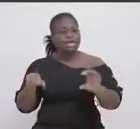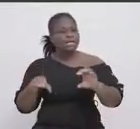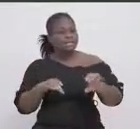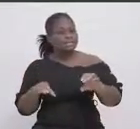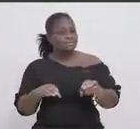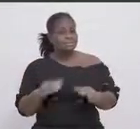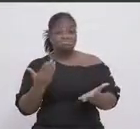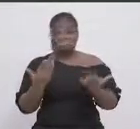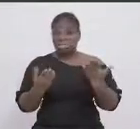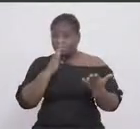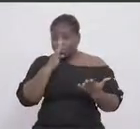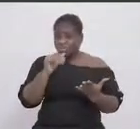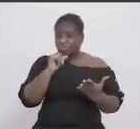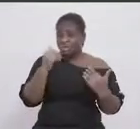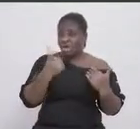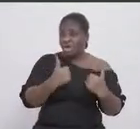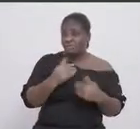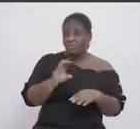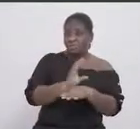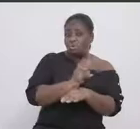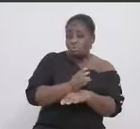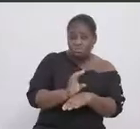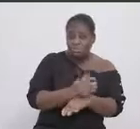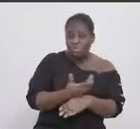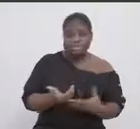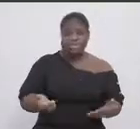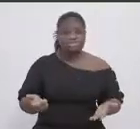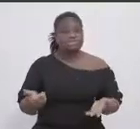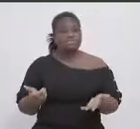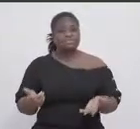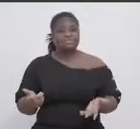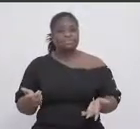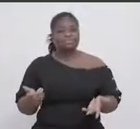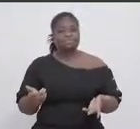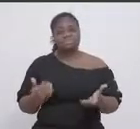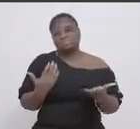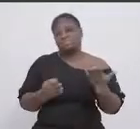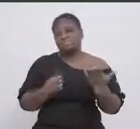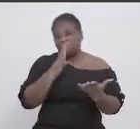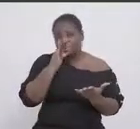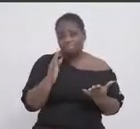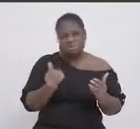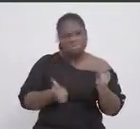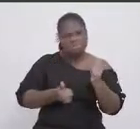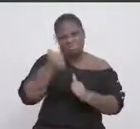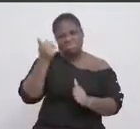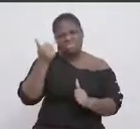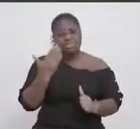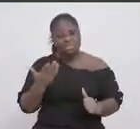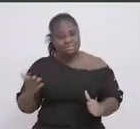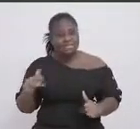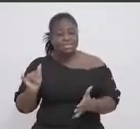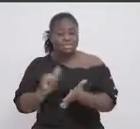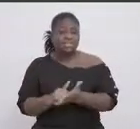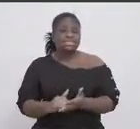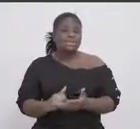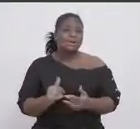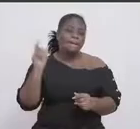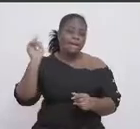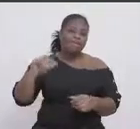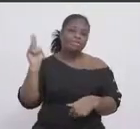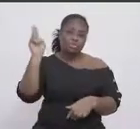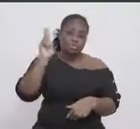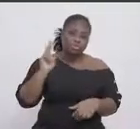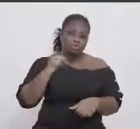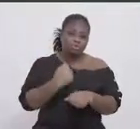in case you don't have computers, access to computers, and maybe most resources that require you to be online, you can